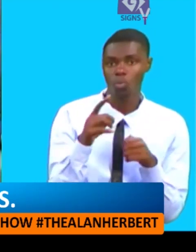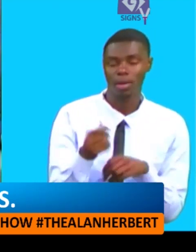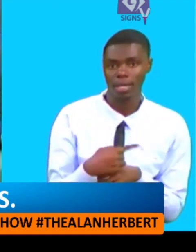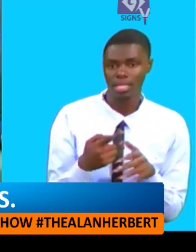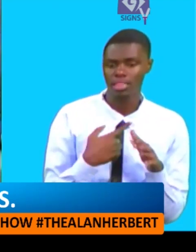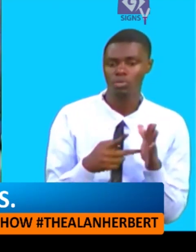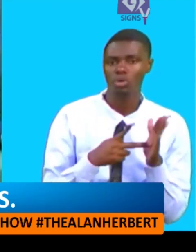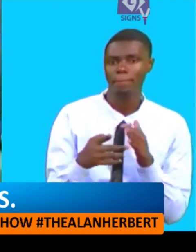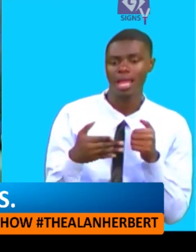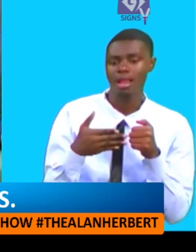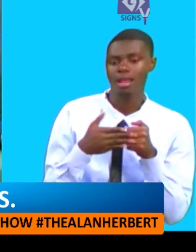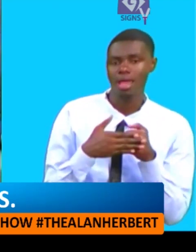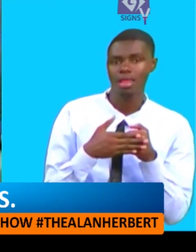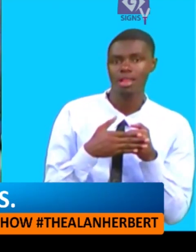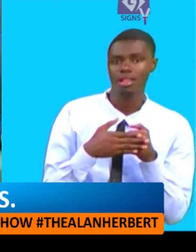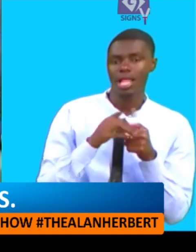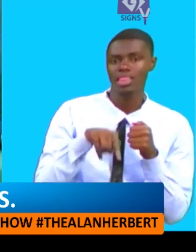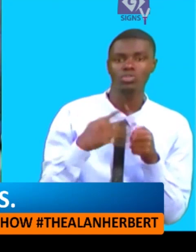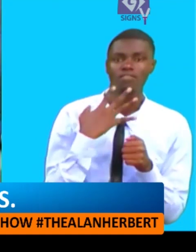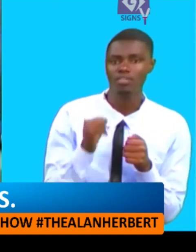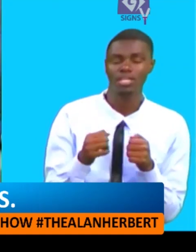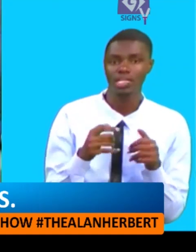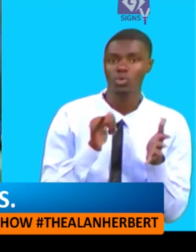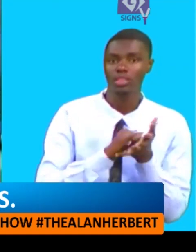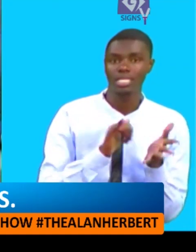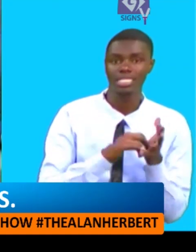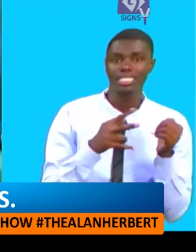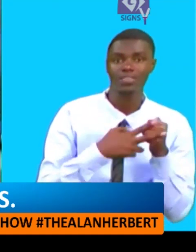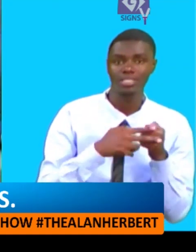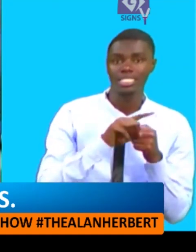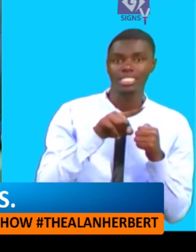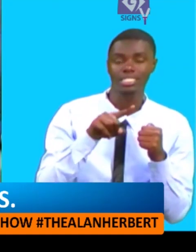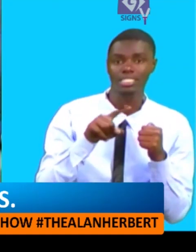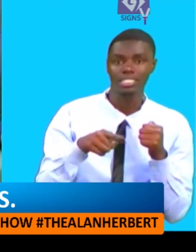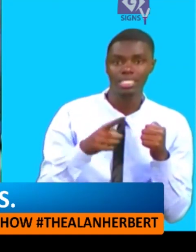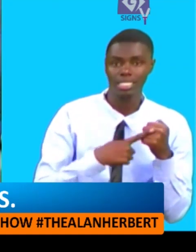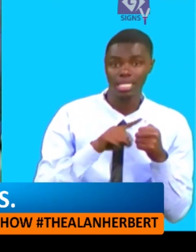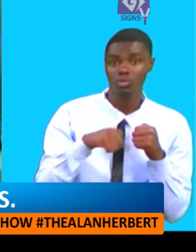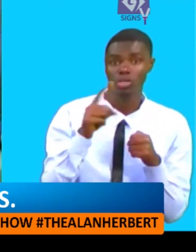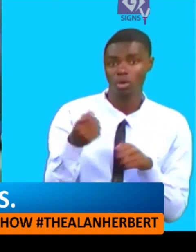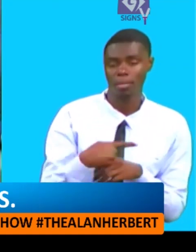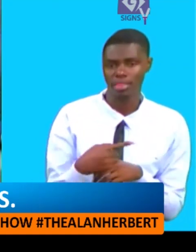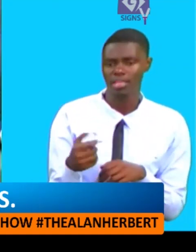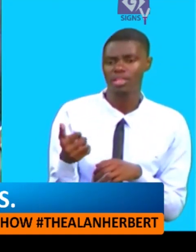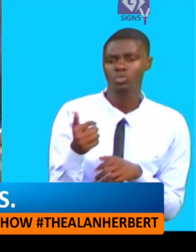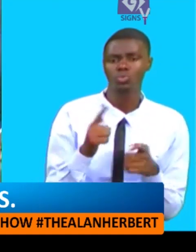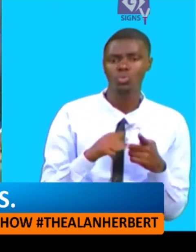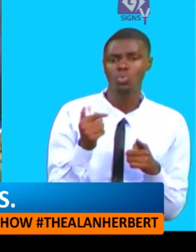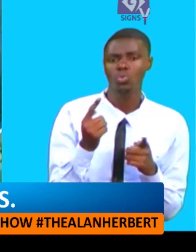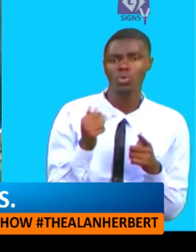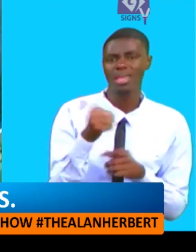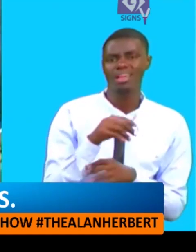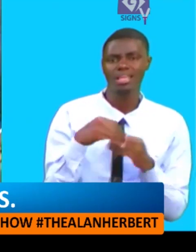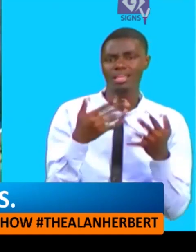Yeah, we are paying at 9.5 per session, so that's 76,000 in 1 month. So this, if you leave to any Kenyan even to